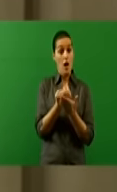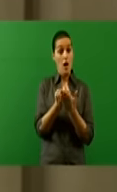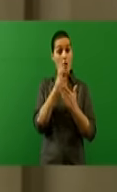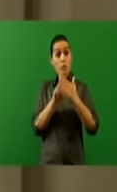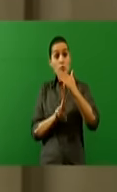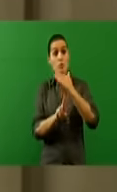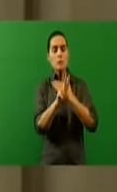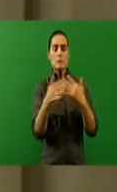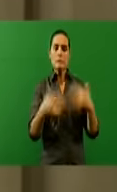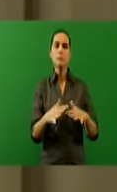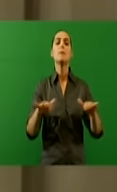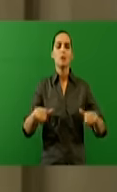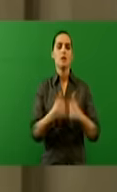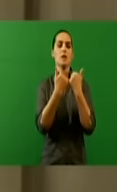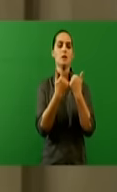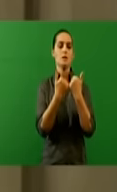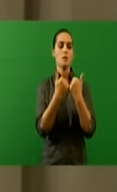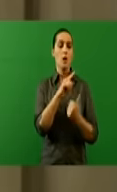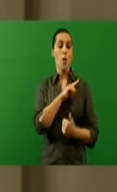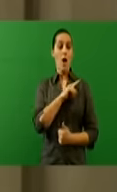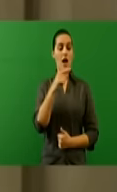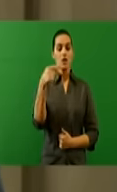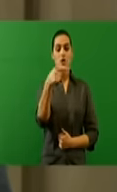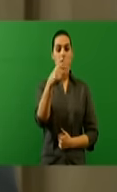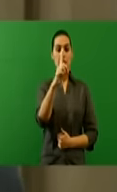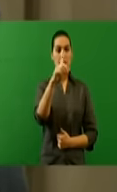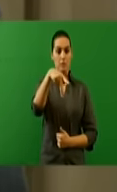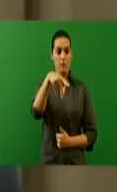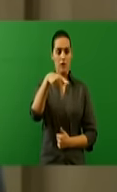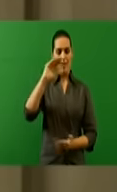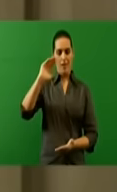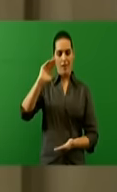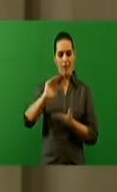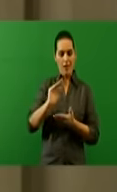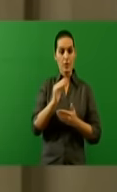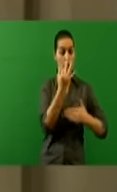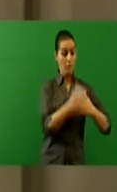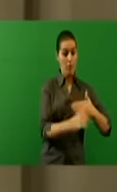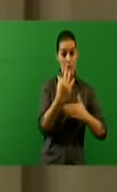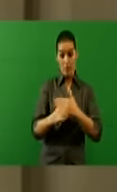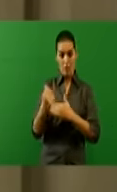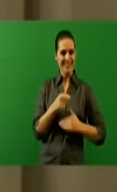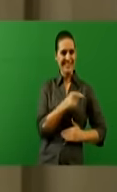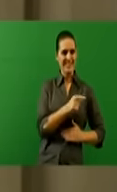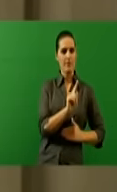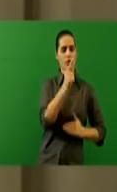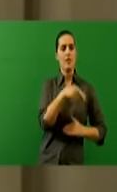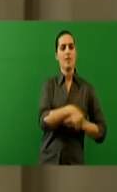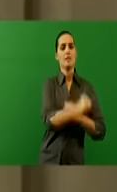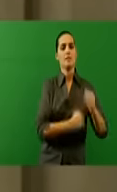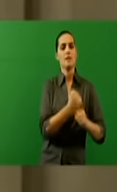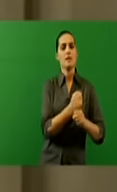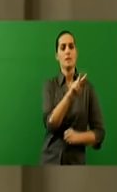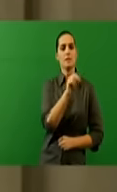challenging following the contraction in GDP in the first quarter of this year. Although this is